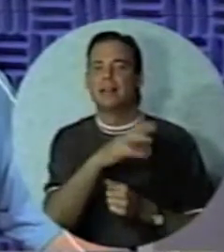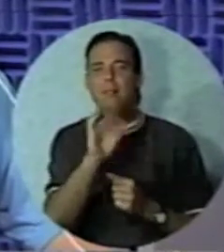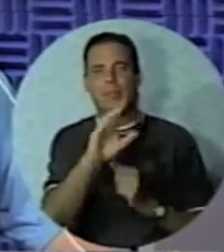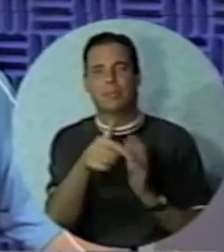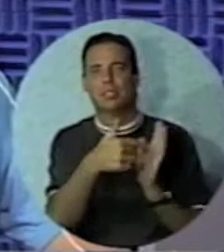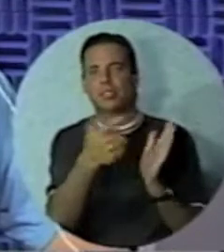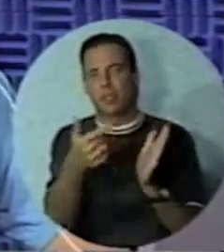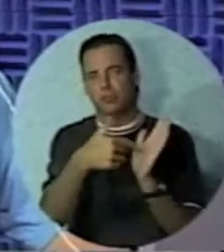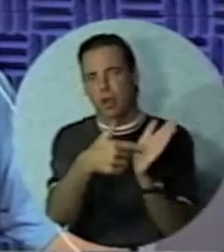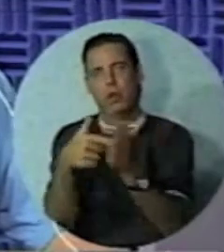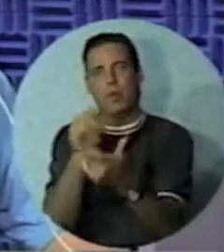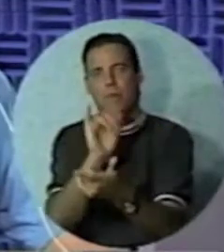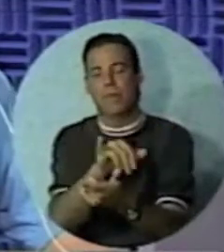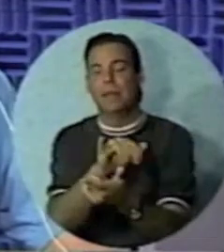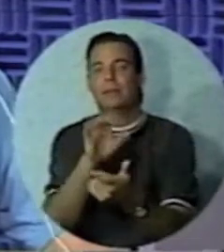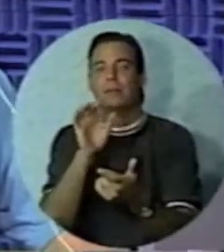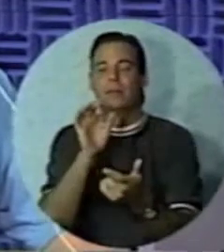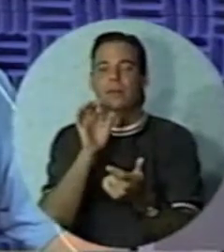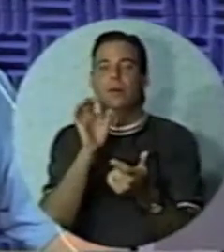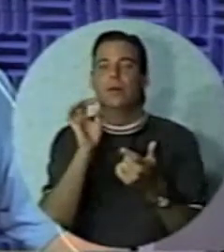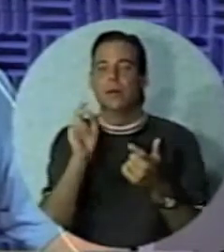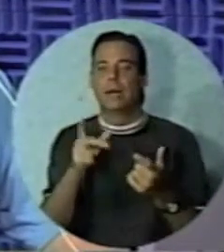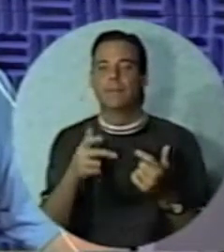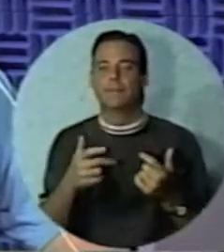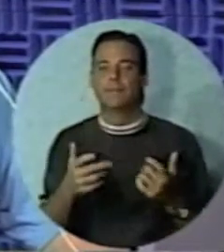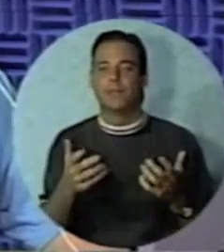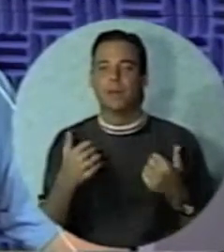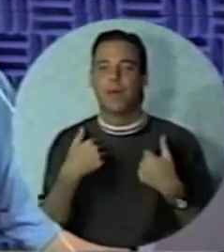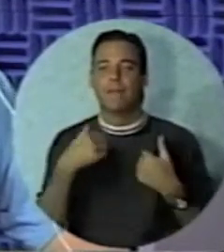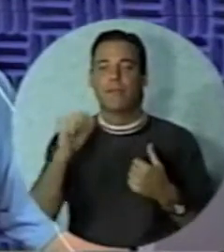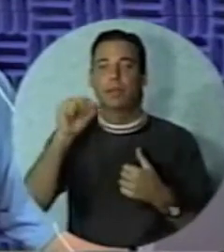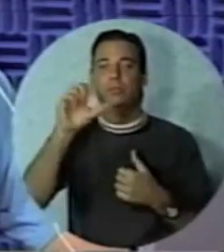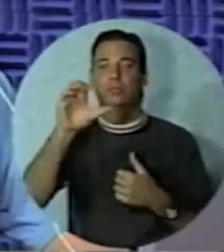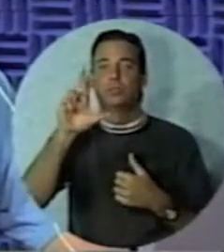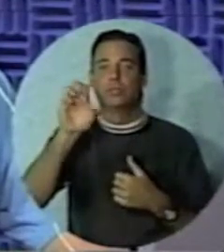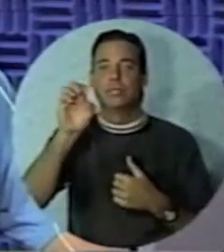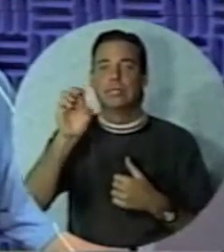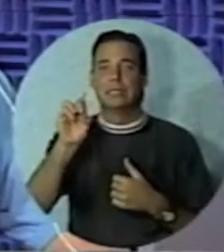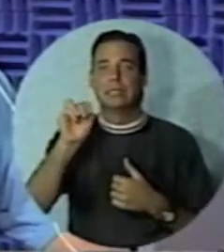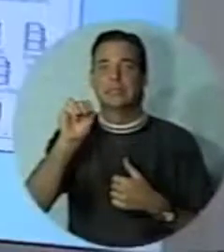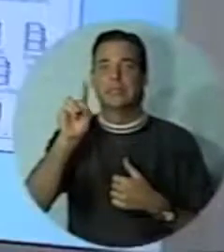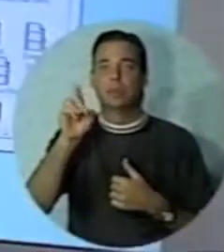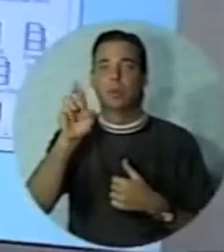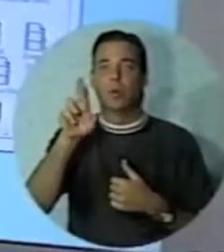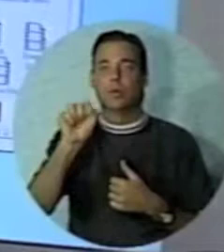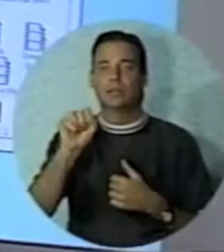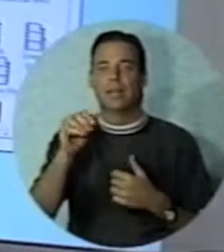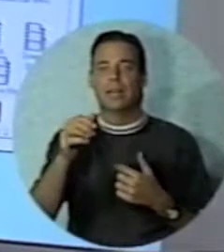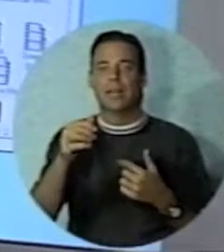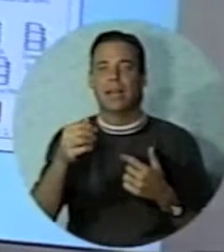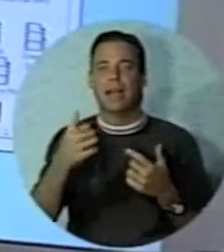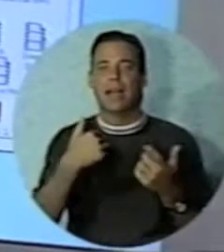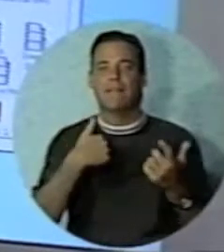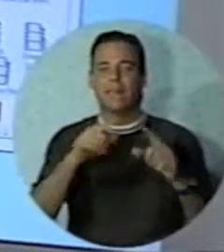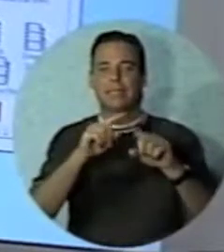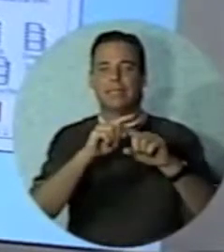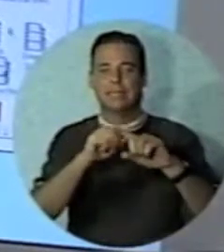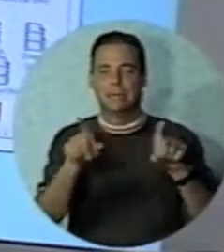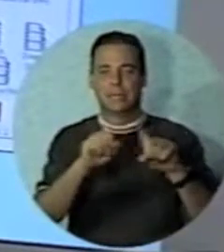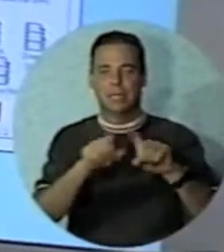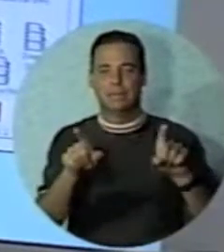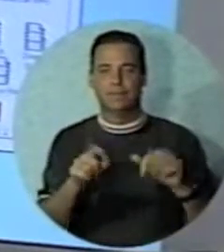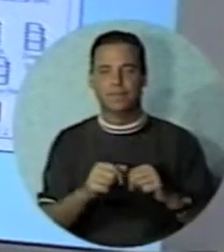show that off. Okay, here I have it's Screen Doors. It comes in different